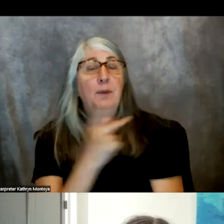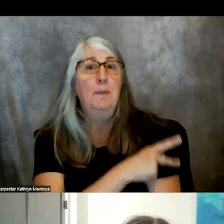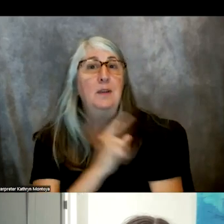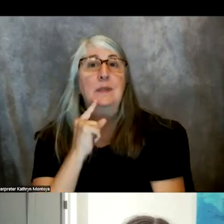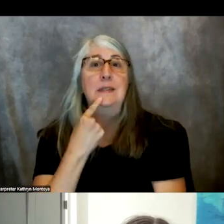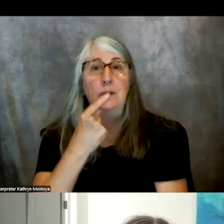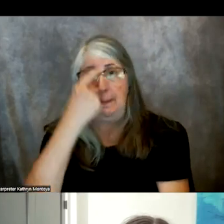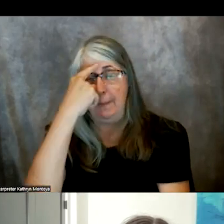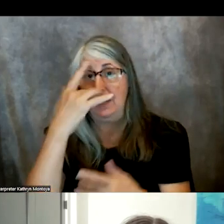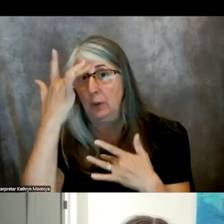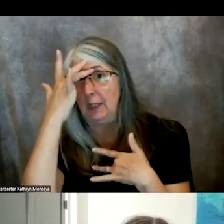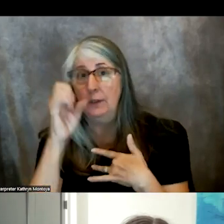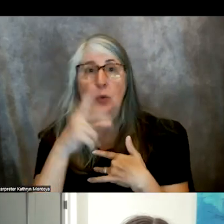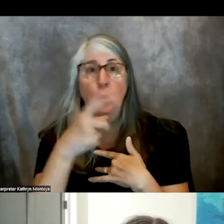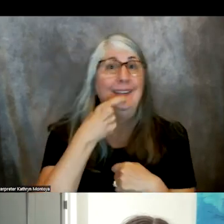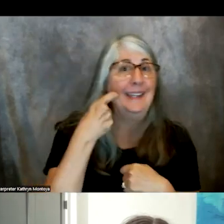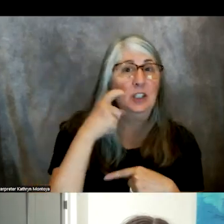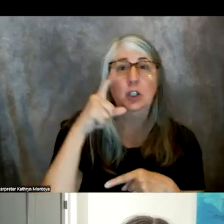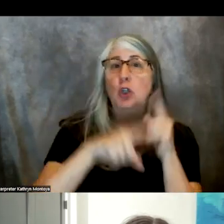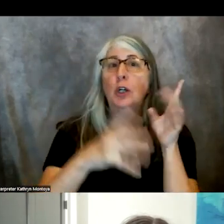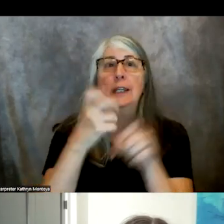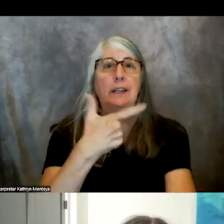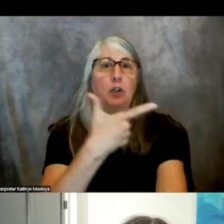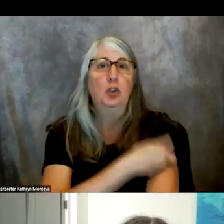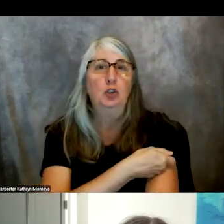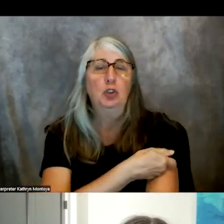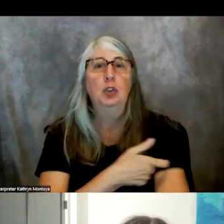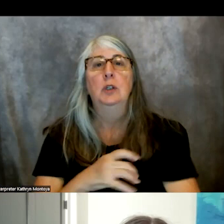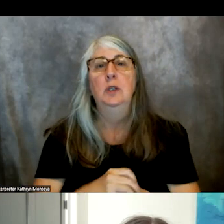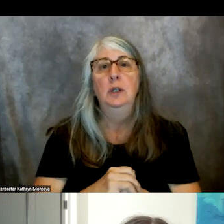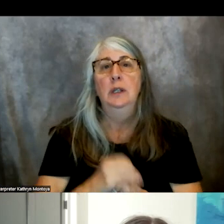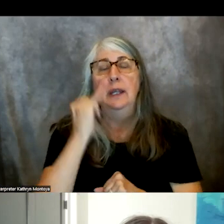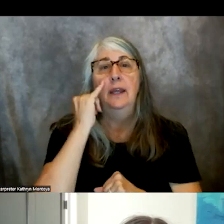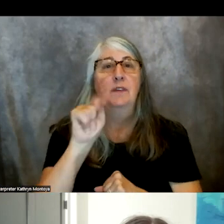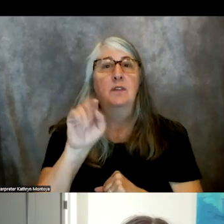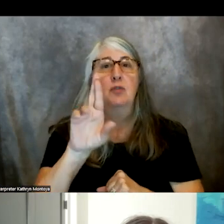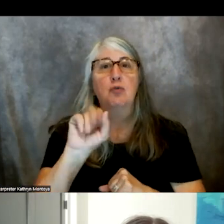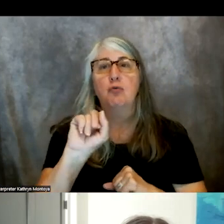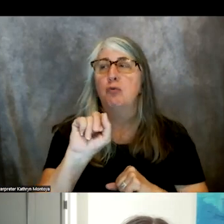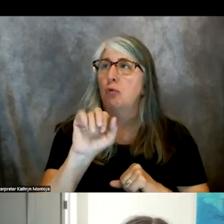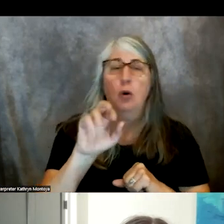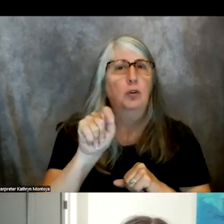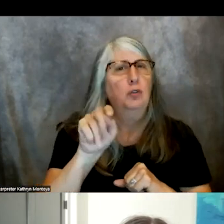or addiction couldn't get their injectable treatment, whether it was naltrexone for